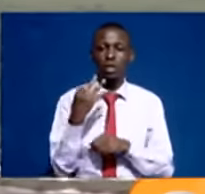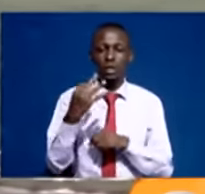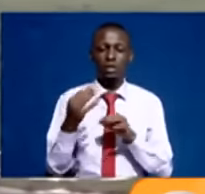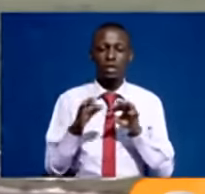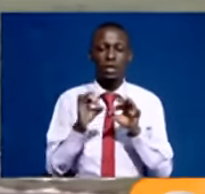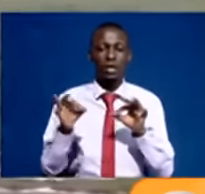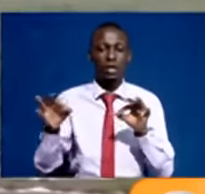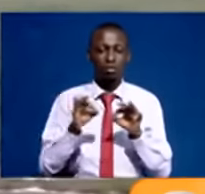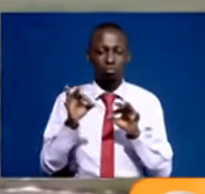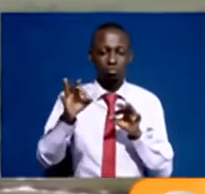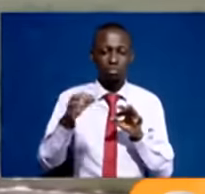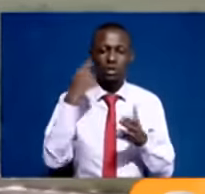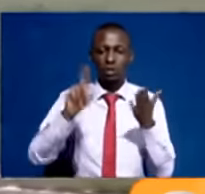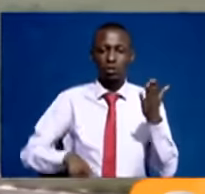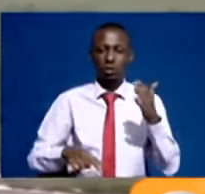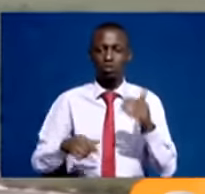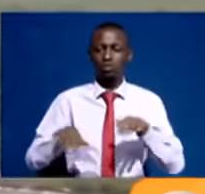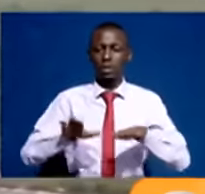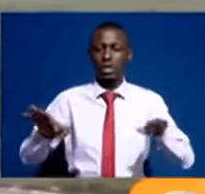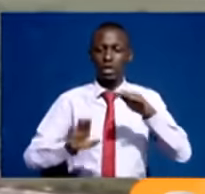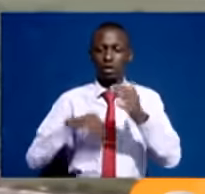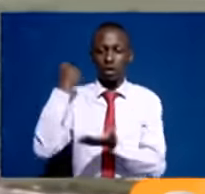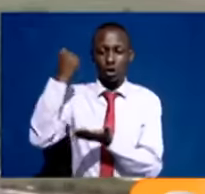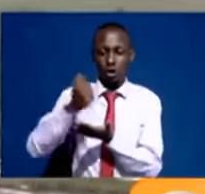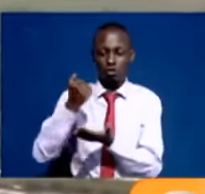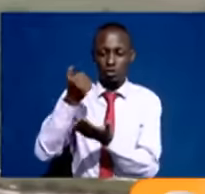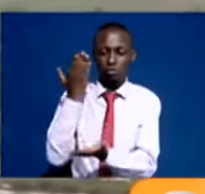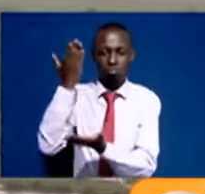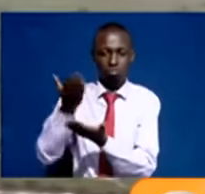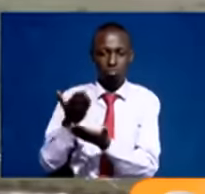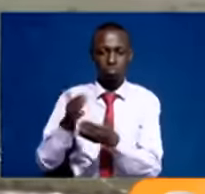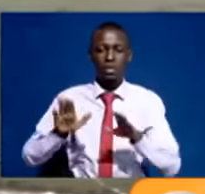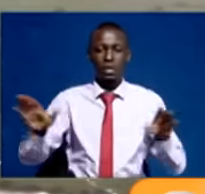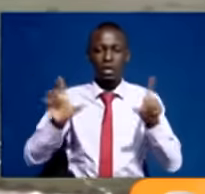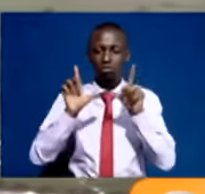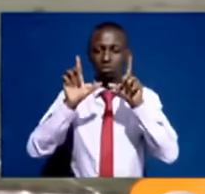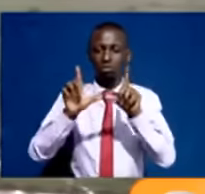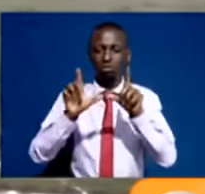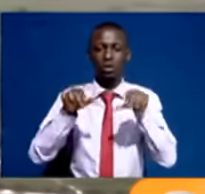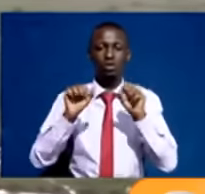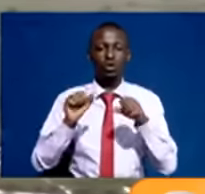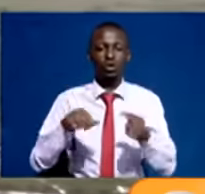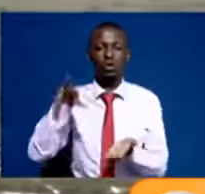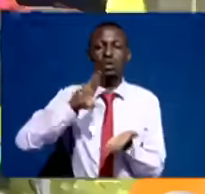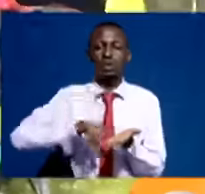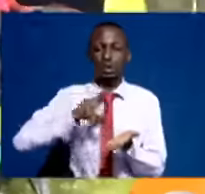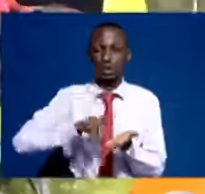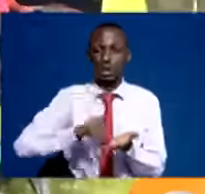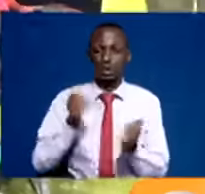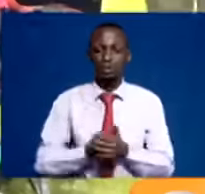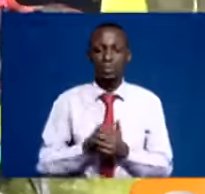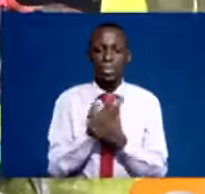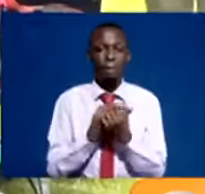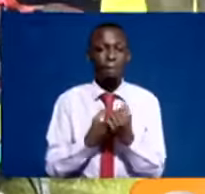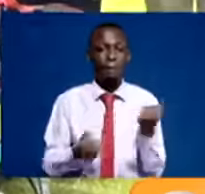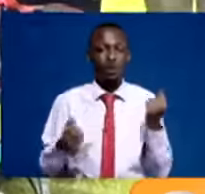He says he submitted to the lands office the title and the original deed for purposes of registration. The two claim